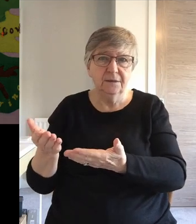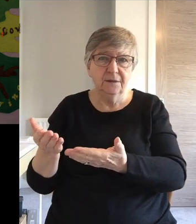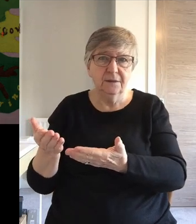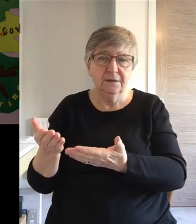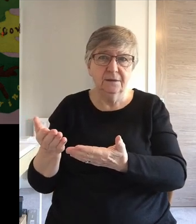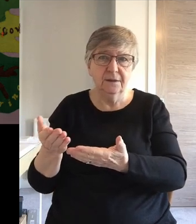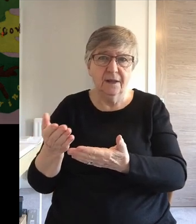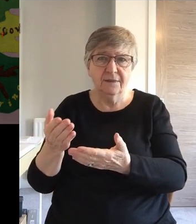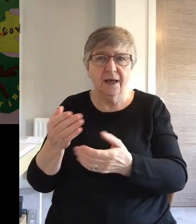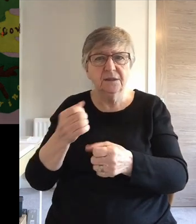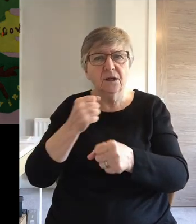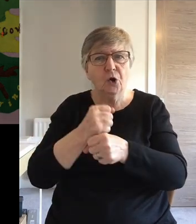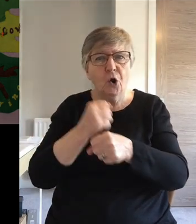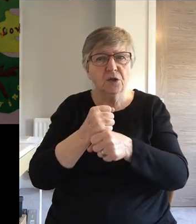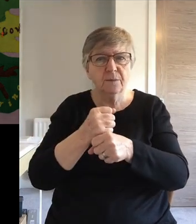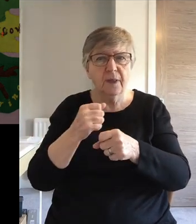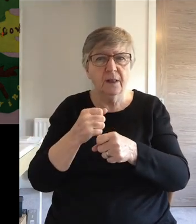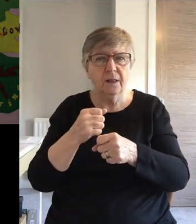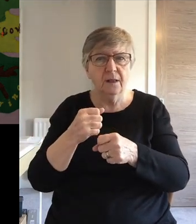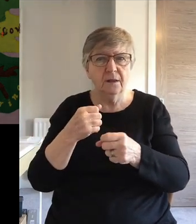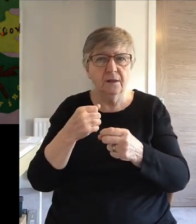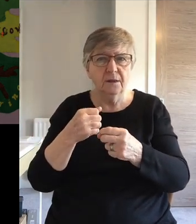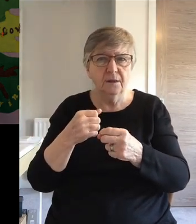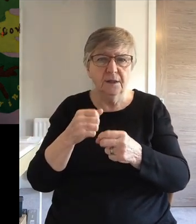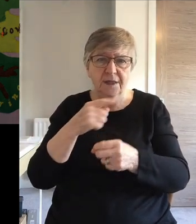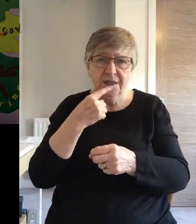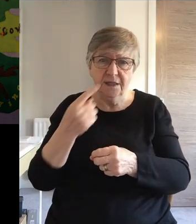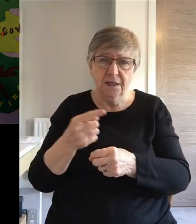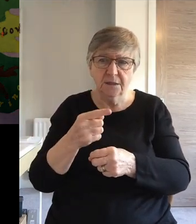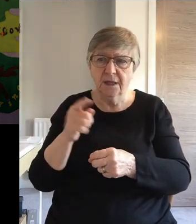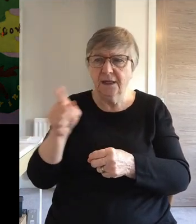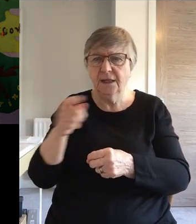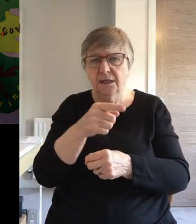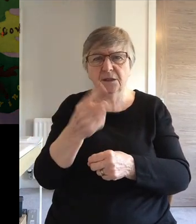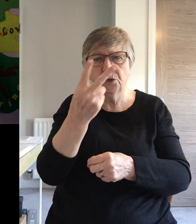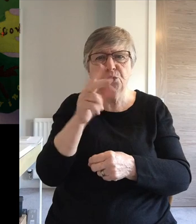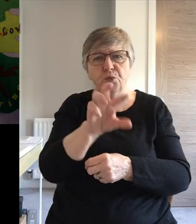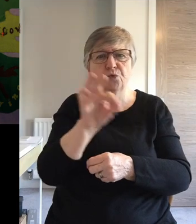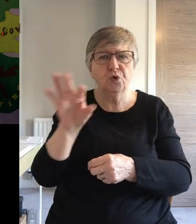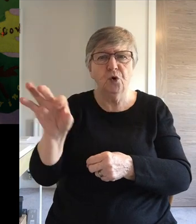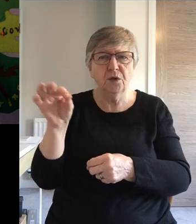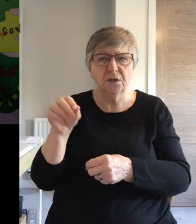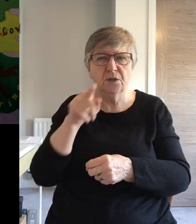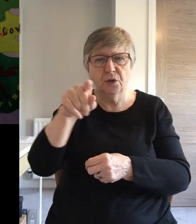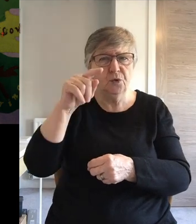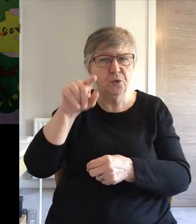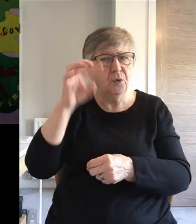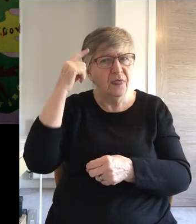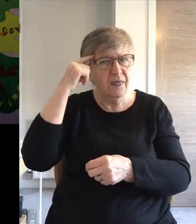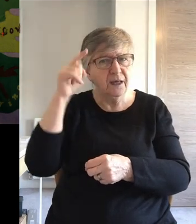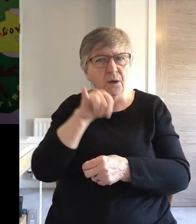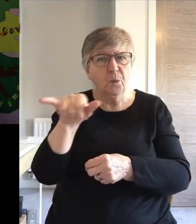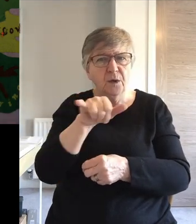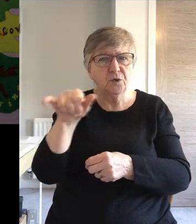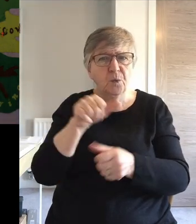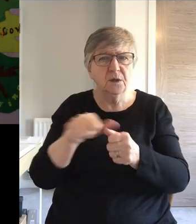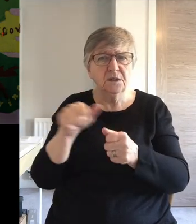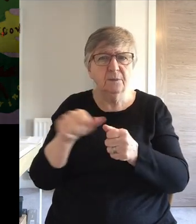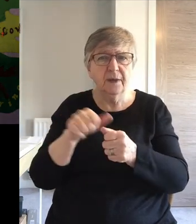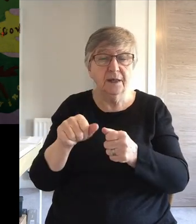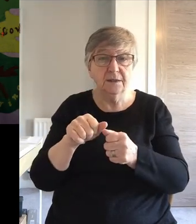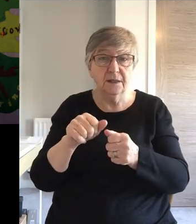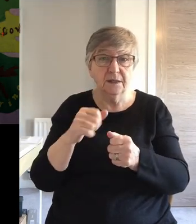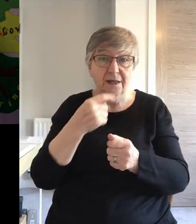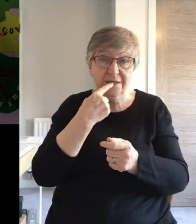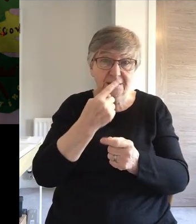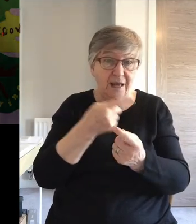And that's the gospel's nature and charge. It's the gospel's not, here's a couple of alternatives, make up your mind which one suits you better. It's saying